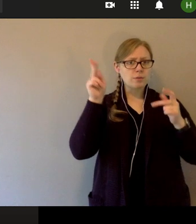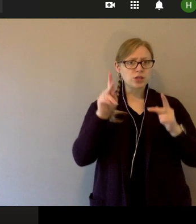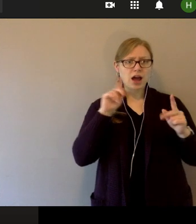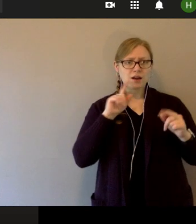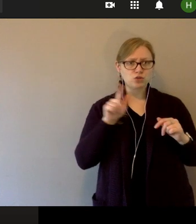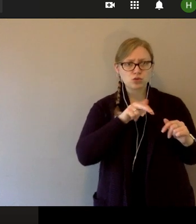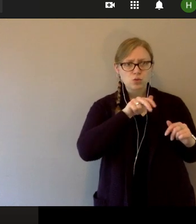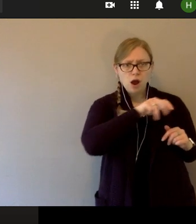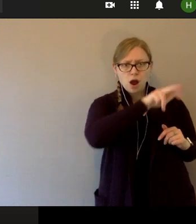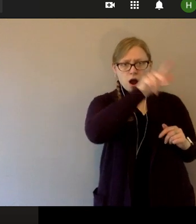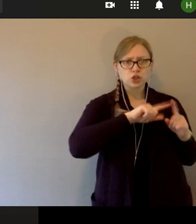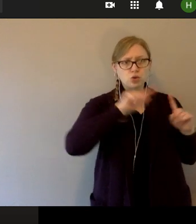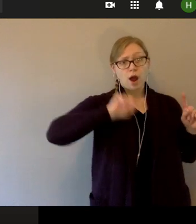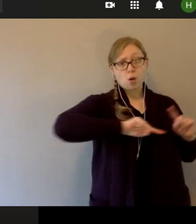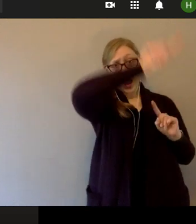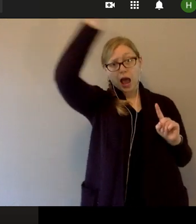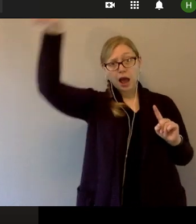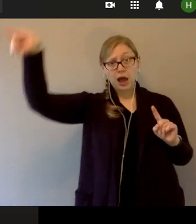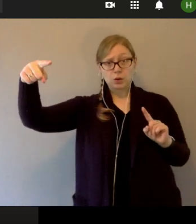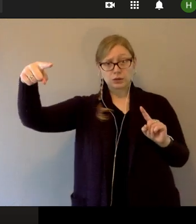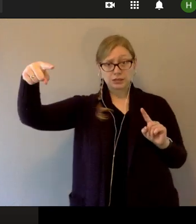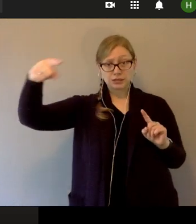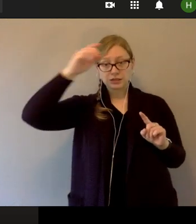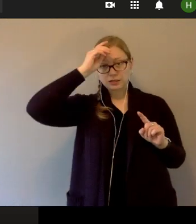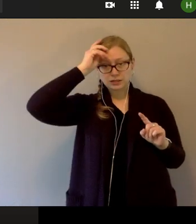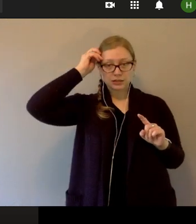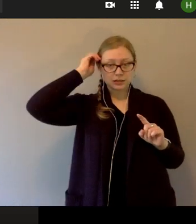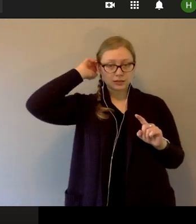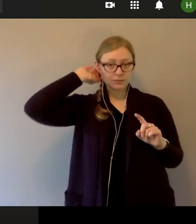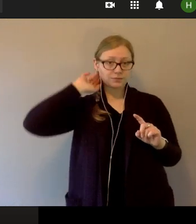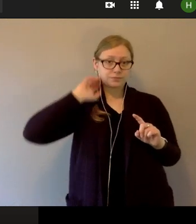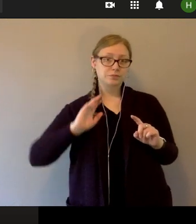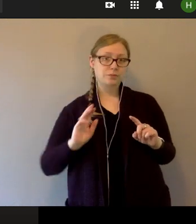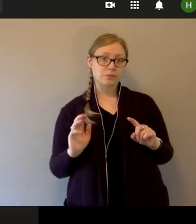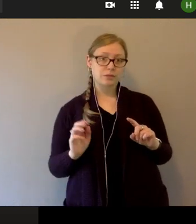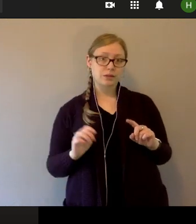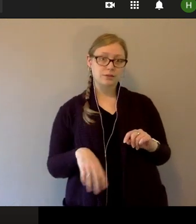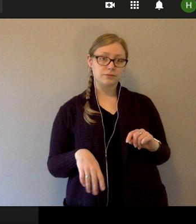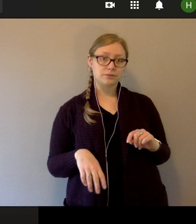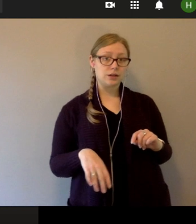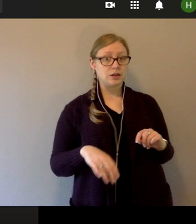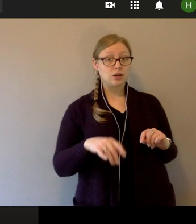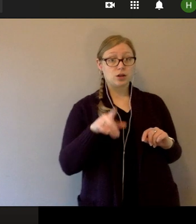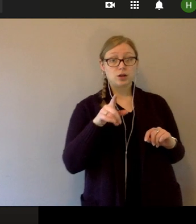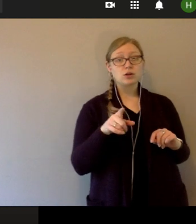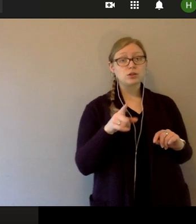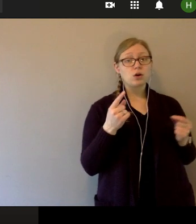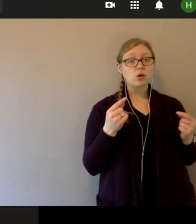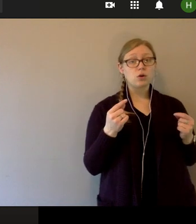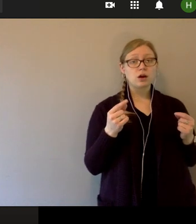festival if they only take these two streets? So this person is, they blocked the street off at these